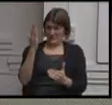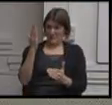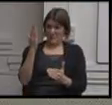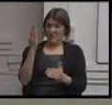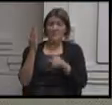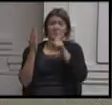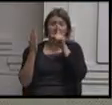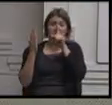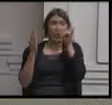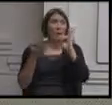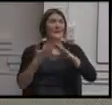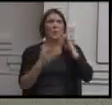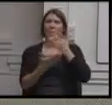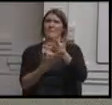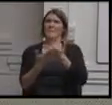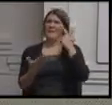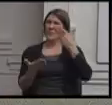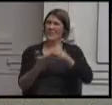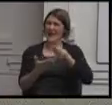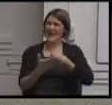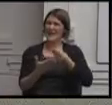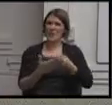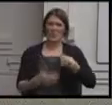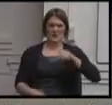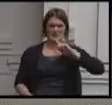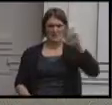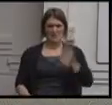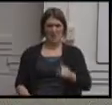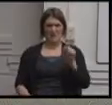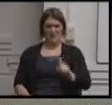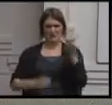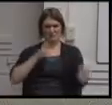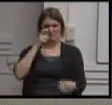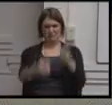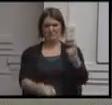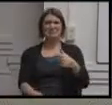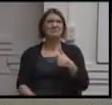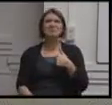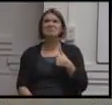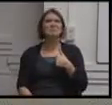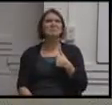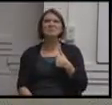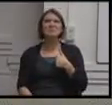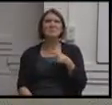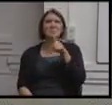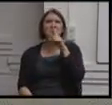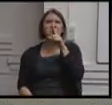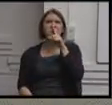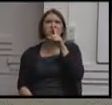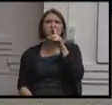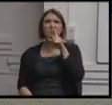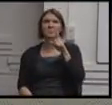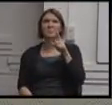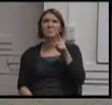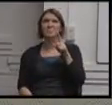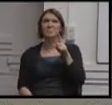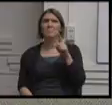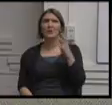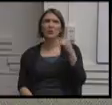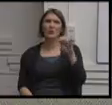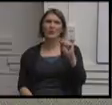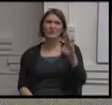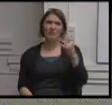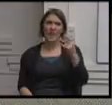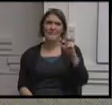pleading for money, or that we're going to be laying down the law, or any of the kinds of the things that you use to characterize what he's doing. And that's part of